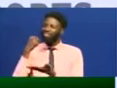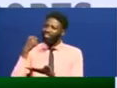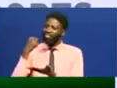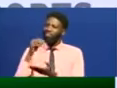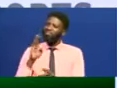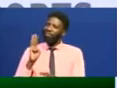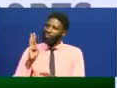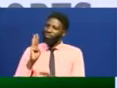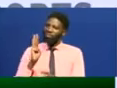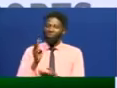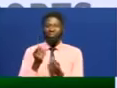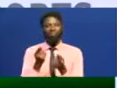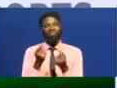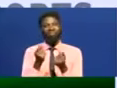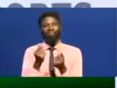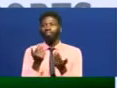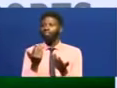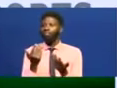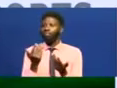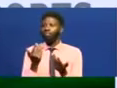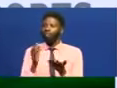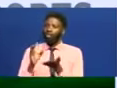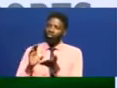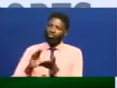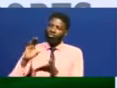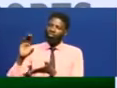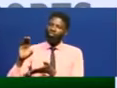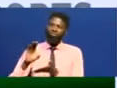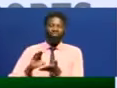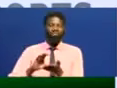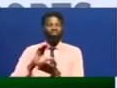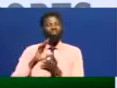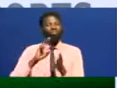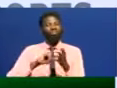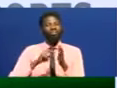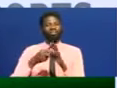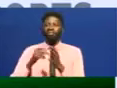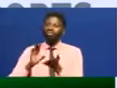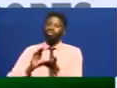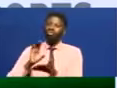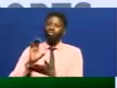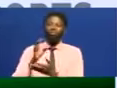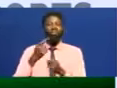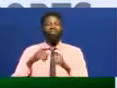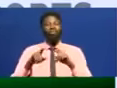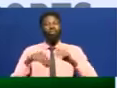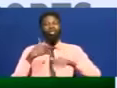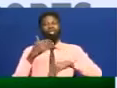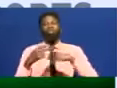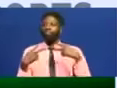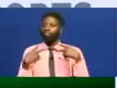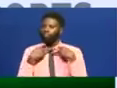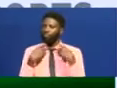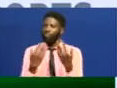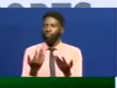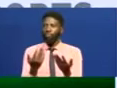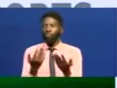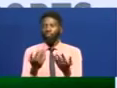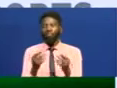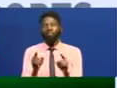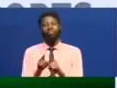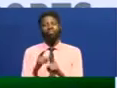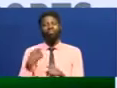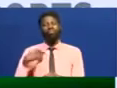billions of shillings pumped into those projects, then they get stuck. And we even